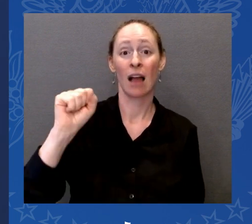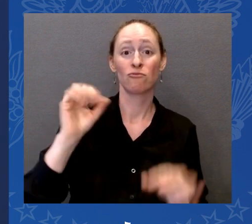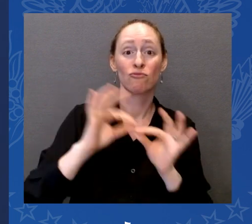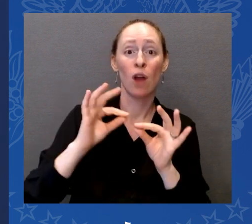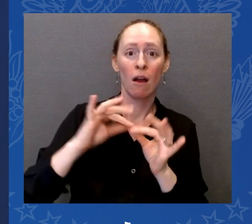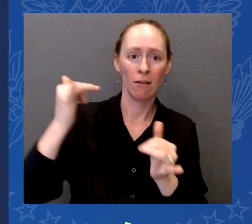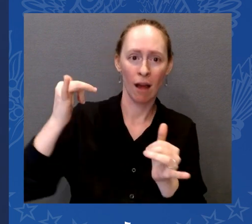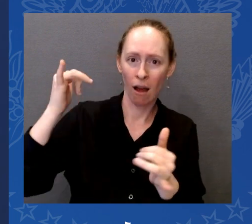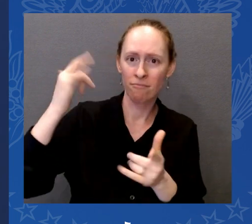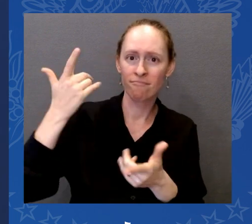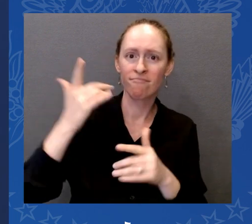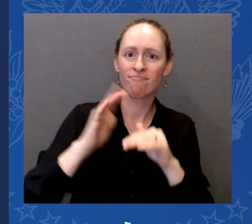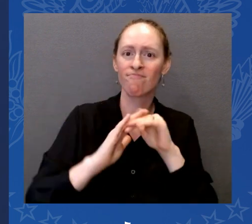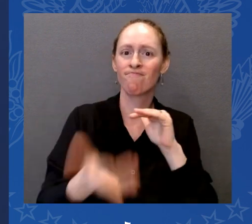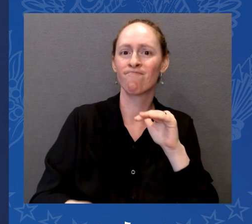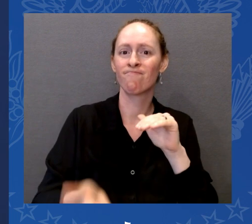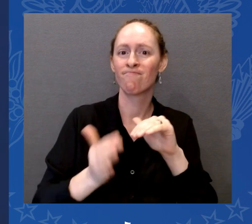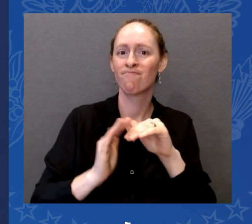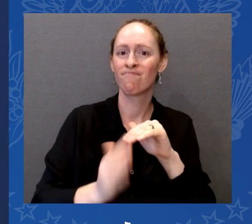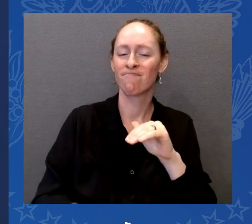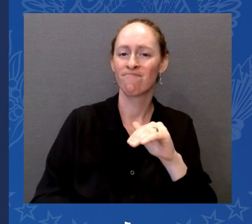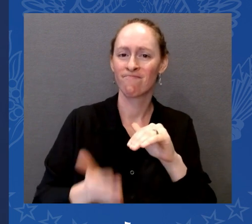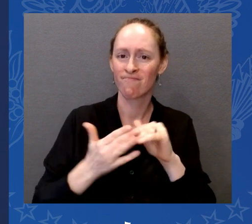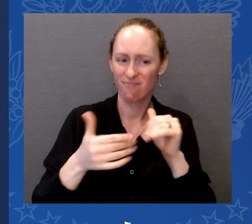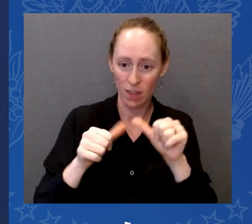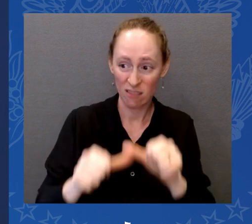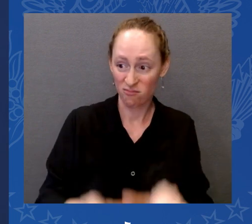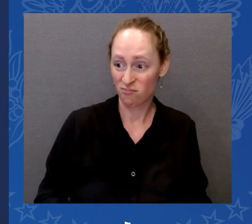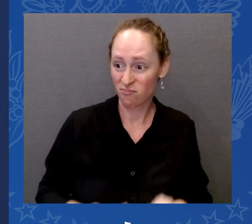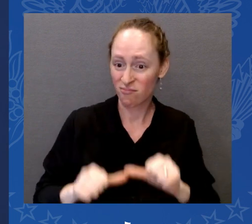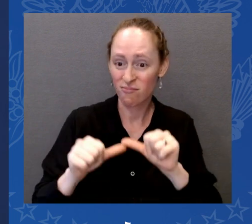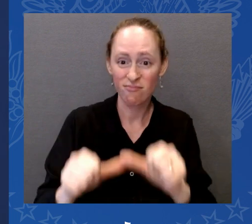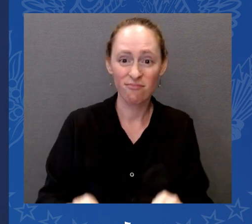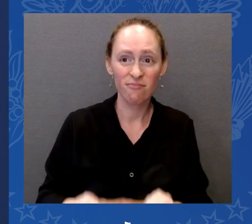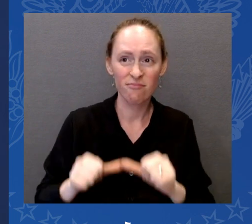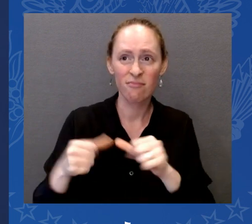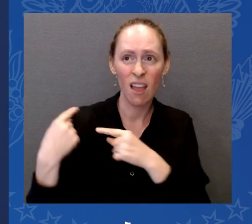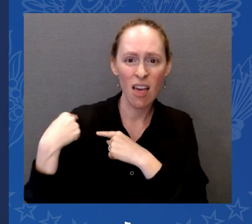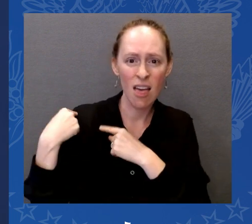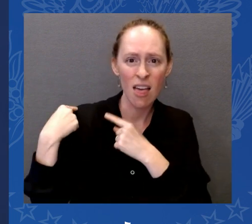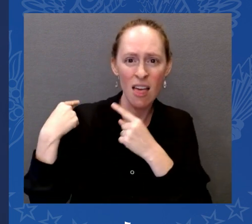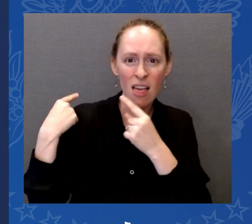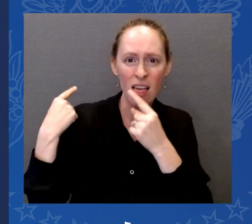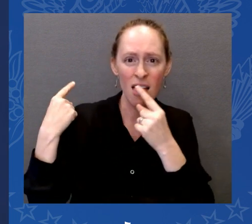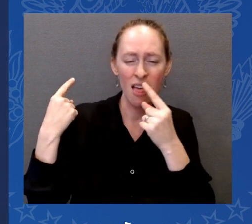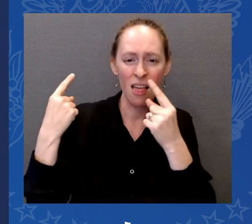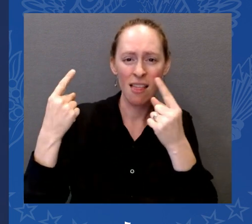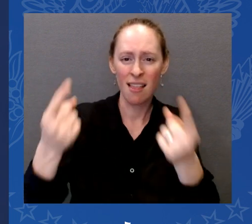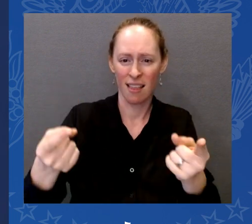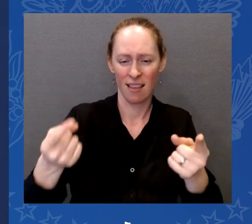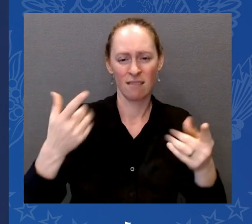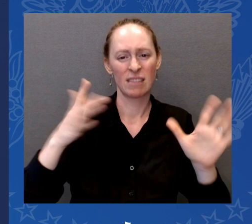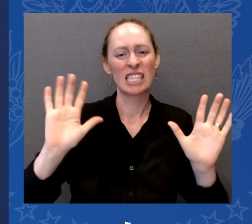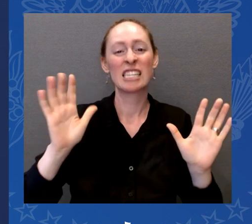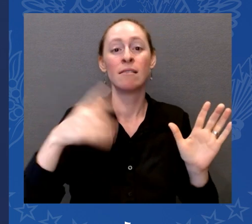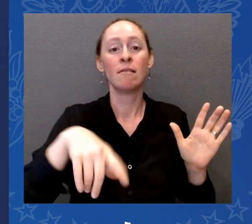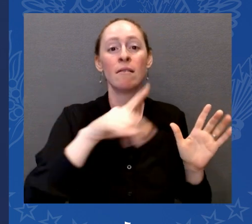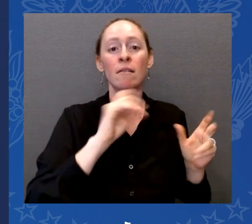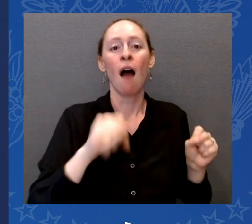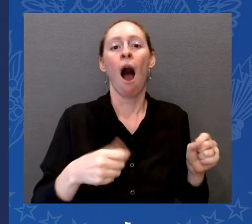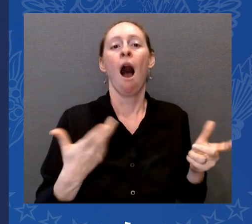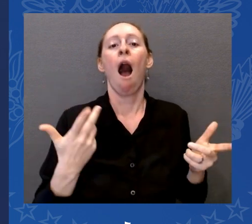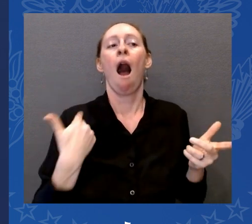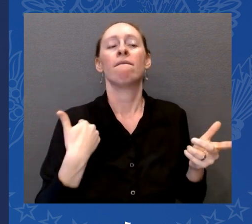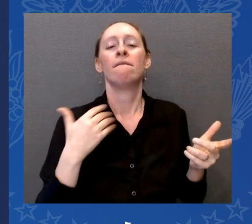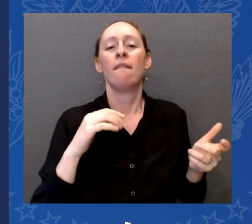last 3 weeks as well, and adding up real savings for families. Today, the most common price of gas in America